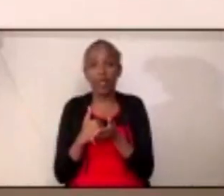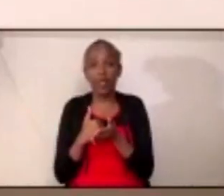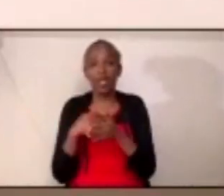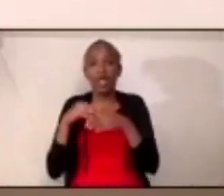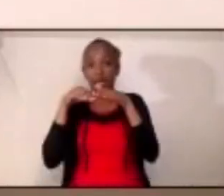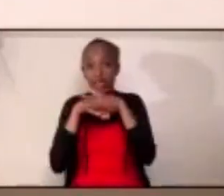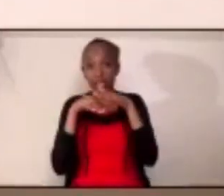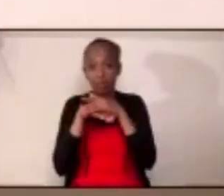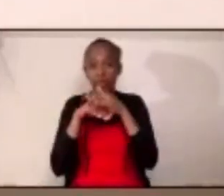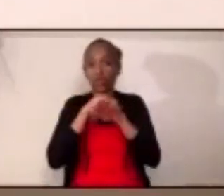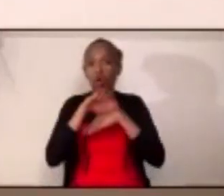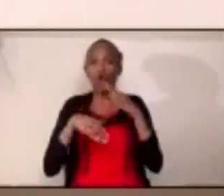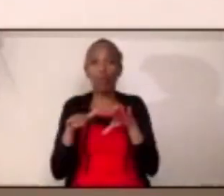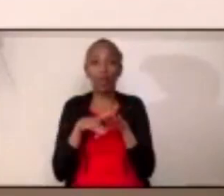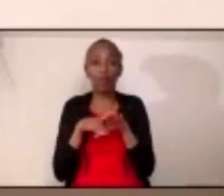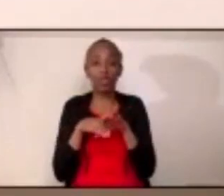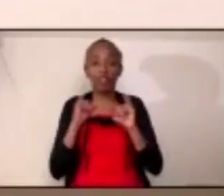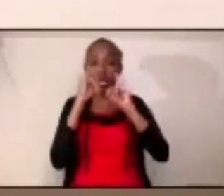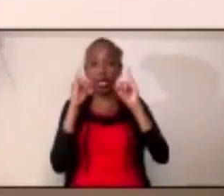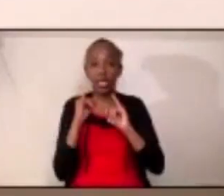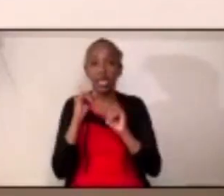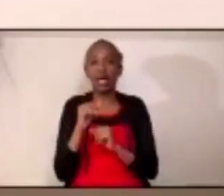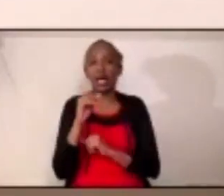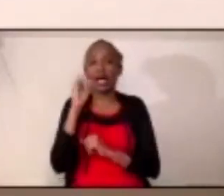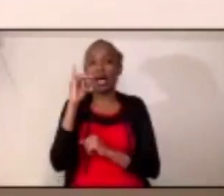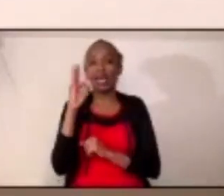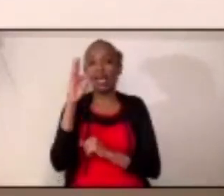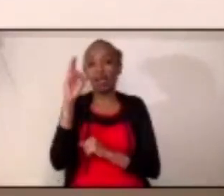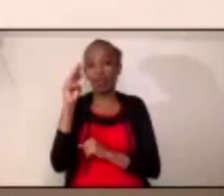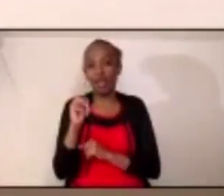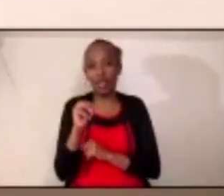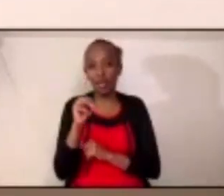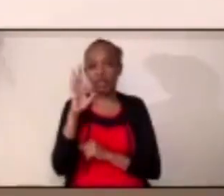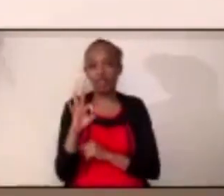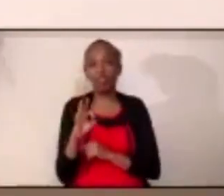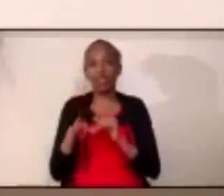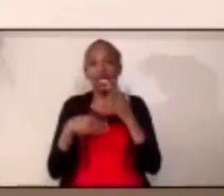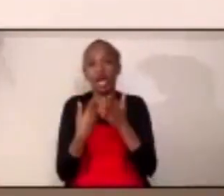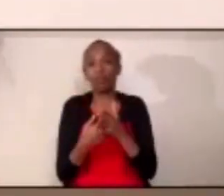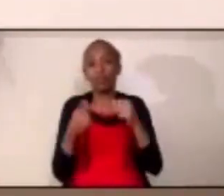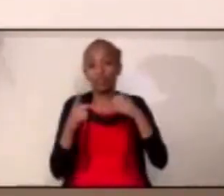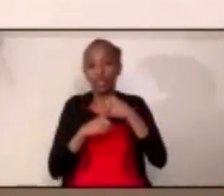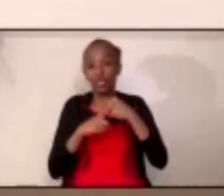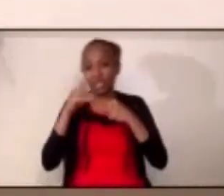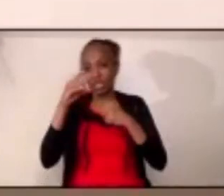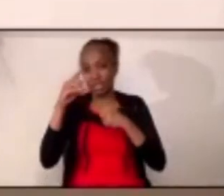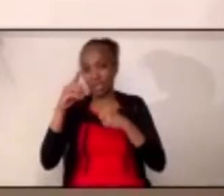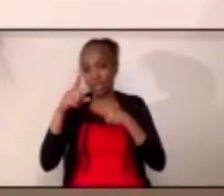accessible to all members of the International Monetary Fund, up to the tune of $650 billion